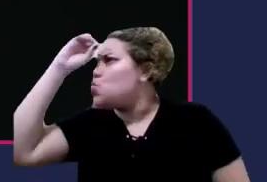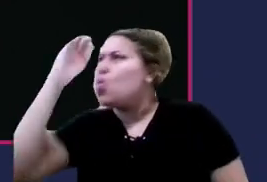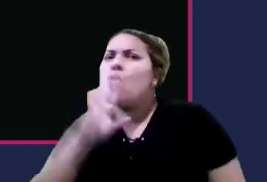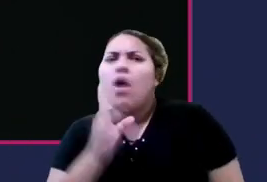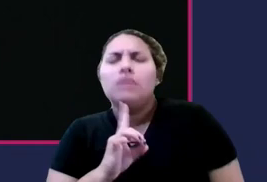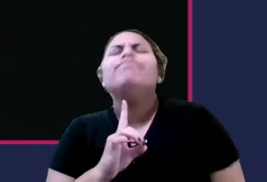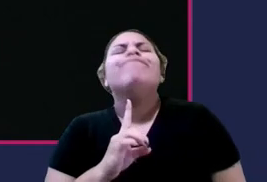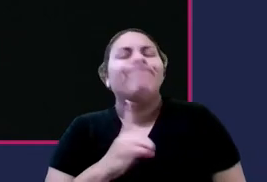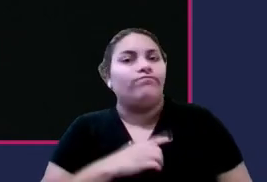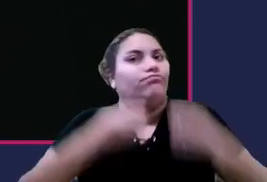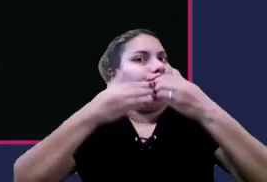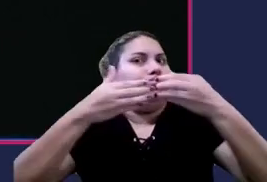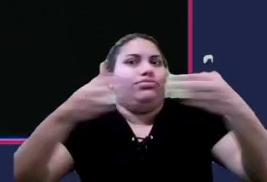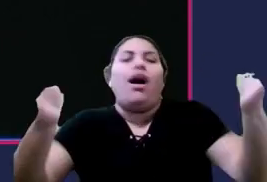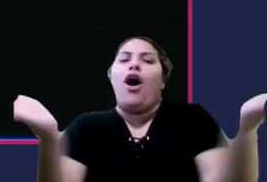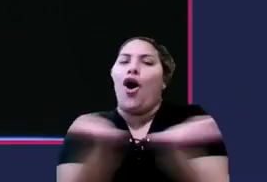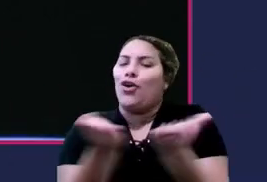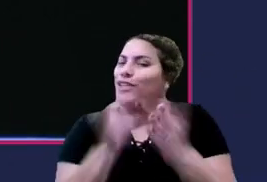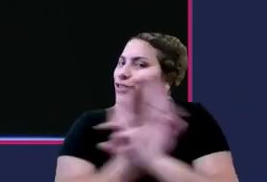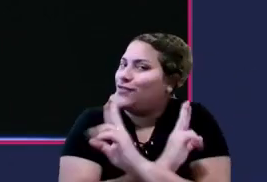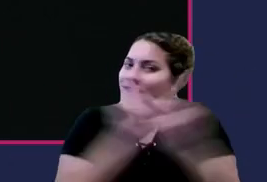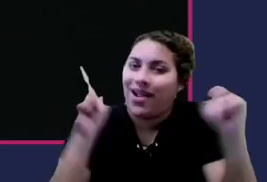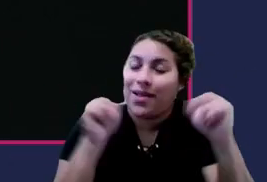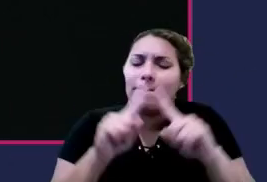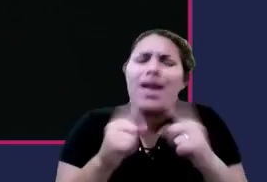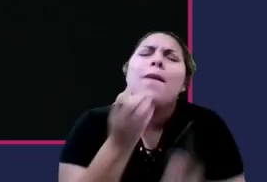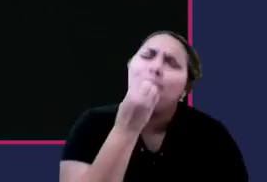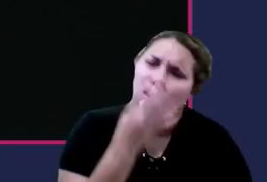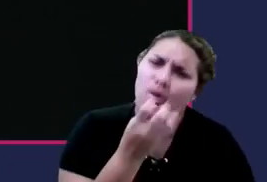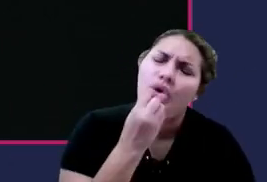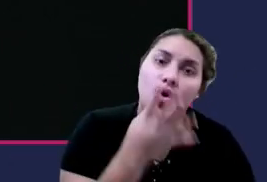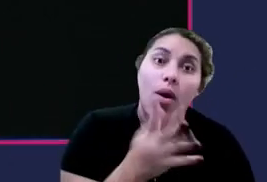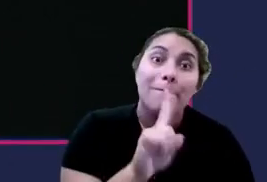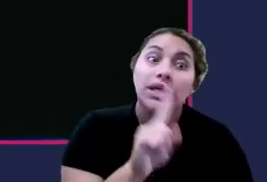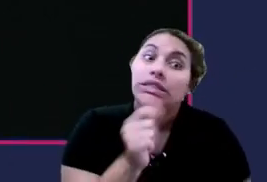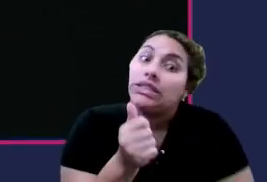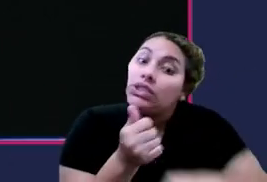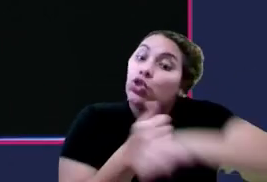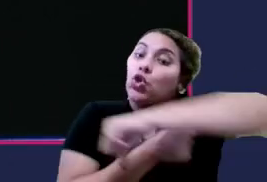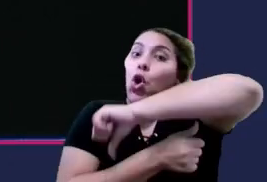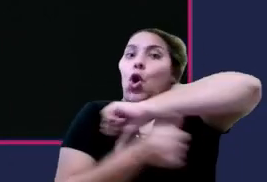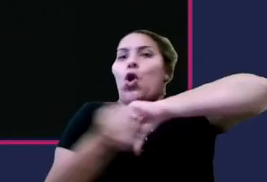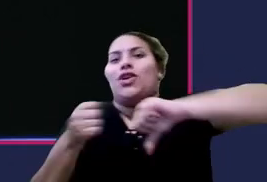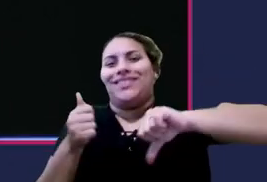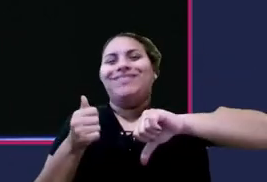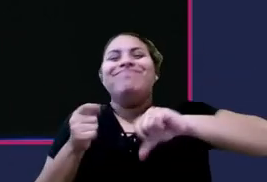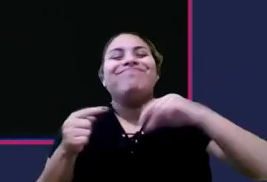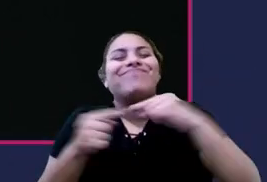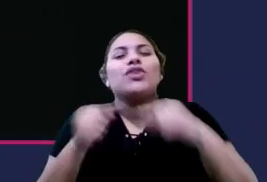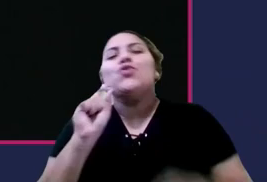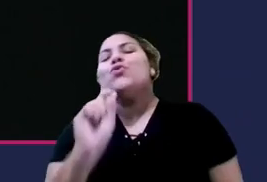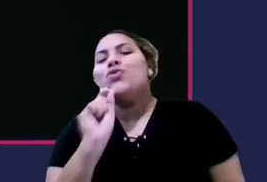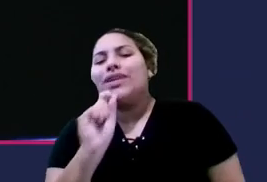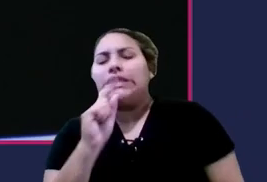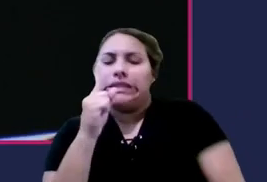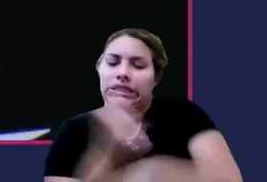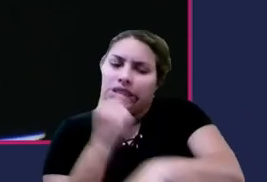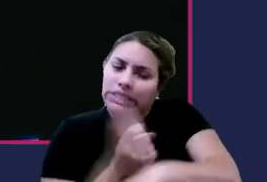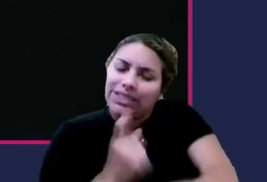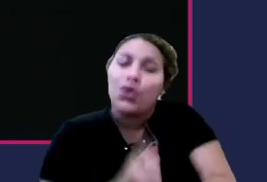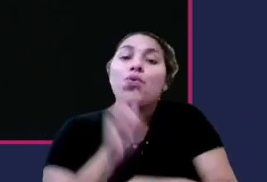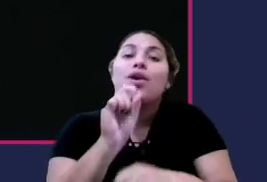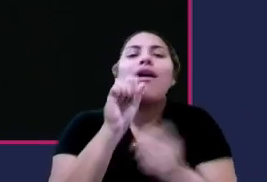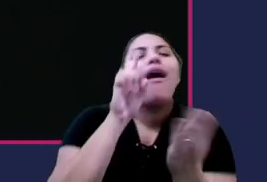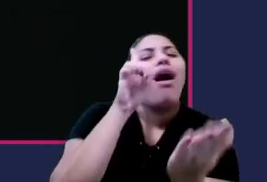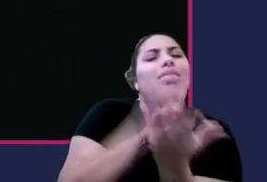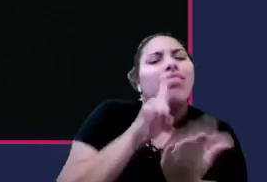no longer unknown. And this is very good. But on the other hand, the difficulty of accessing diagnosis and treatment indicates that